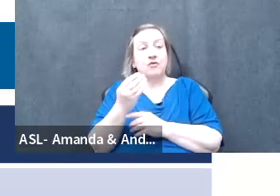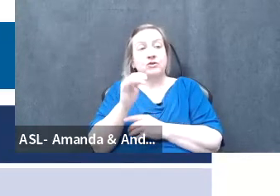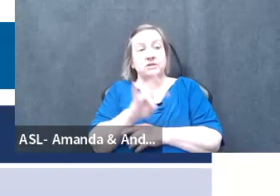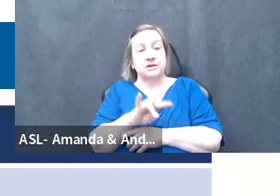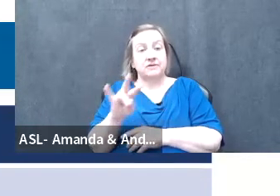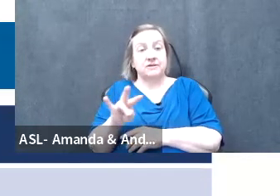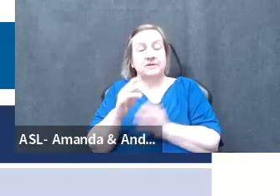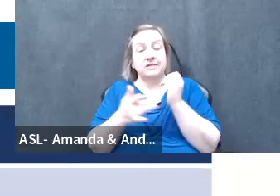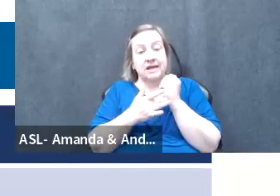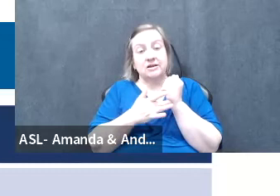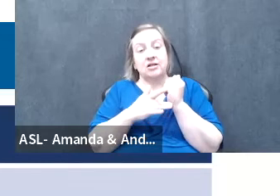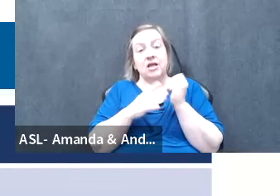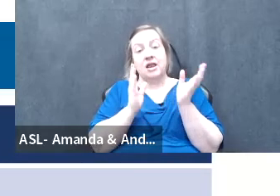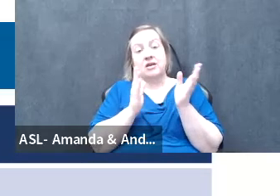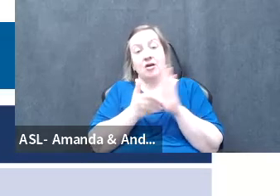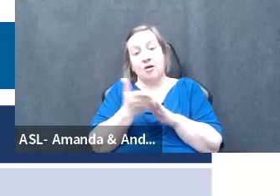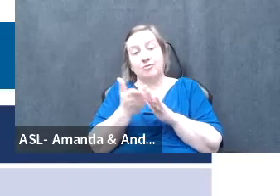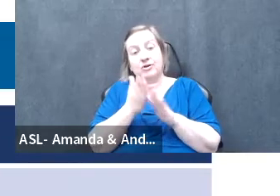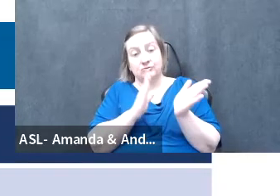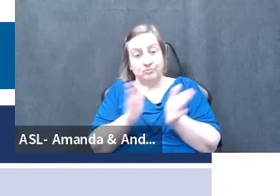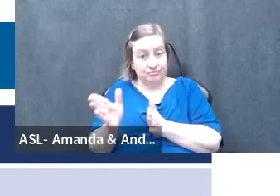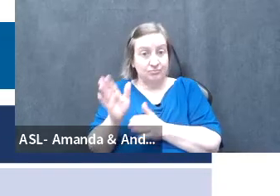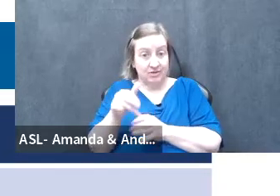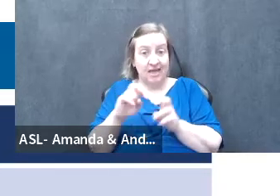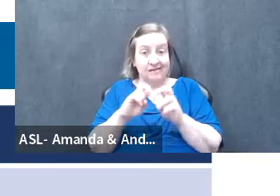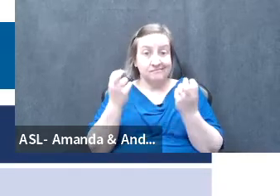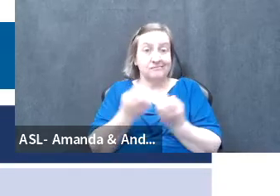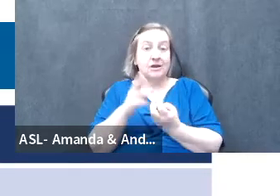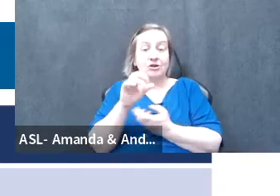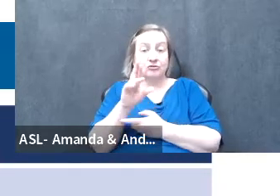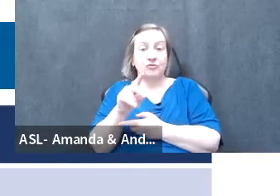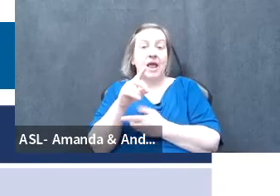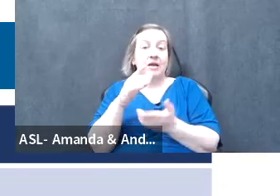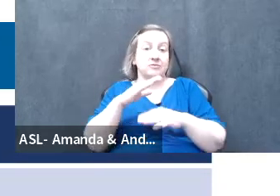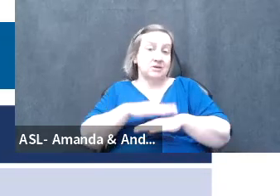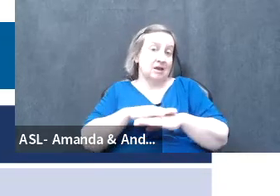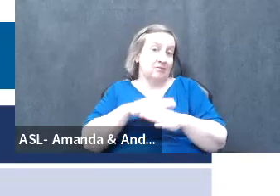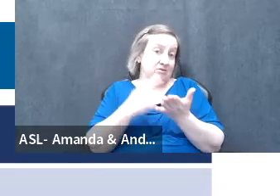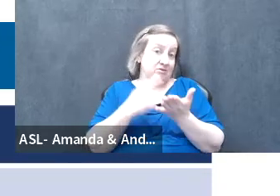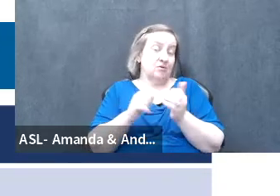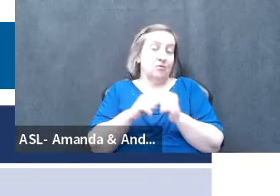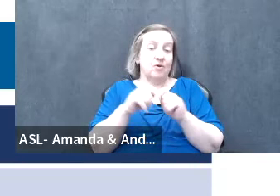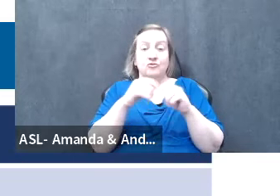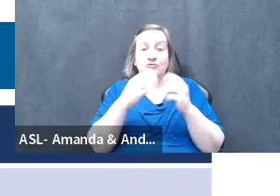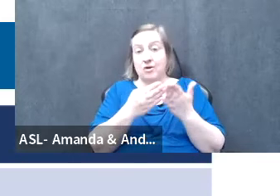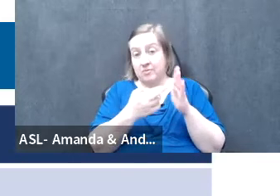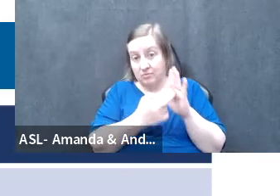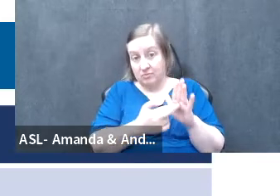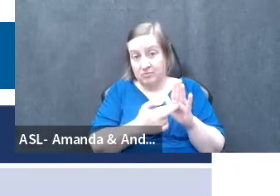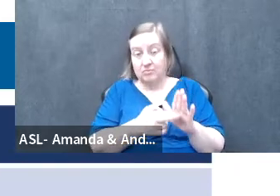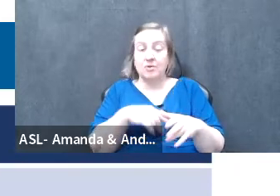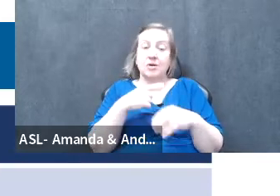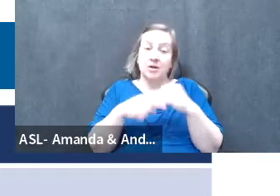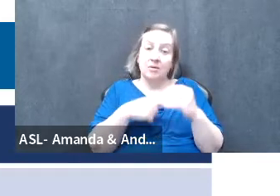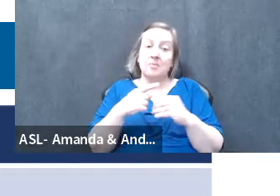technical and operational plan. So that was actually a roundtable discussion with tribal representatives about